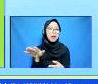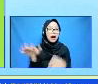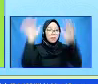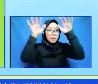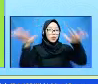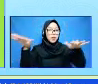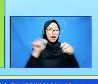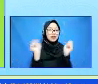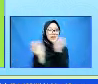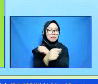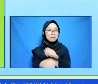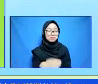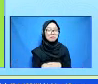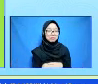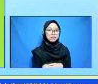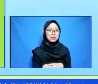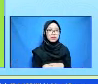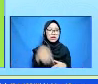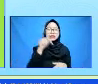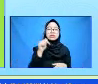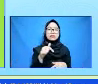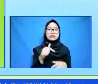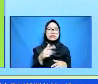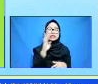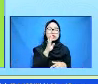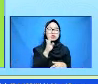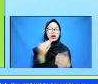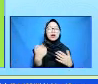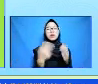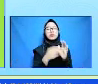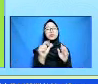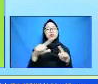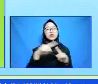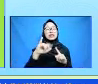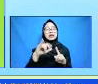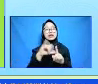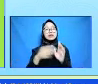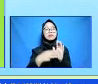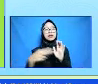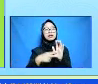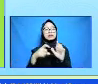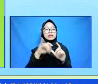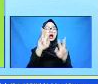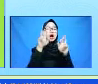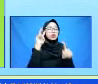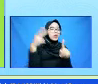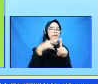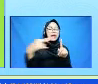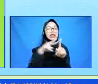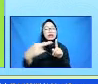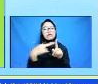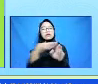at environmental, political, economic, cultural, and social all together, particularly because we are at the phase of the pandemic as